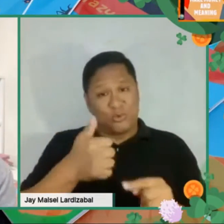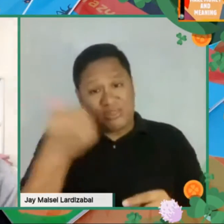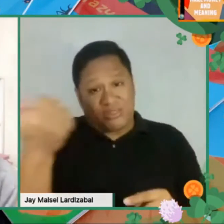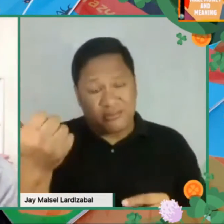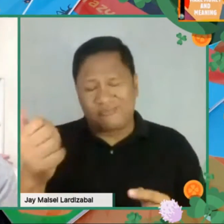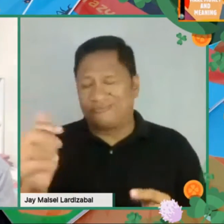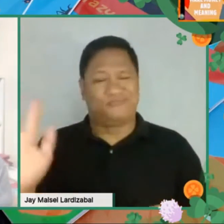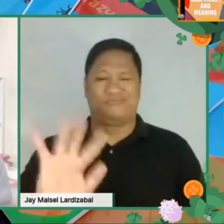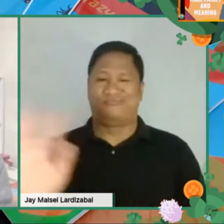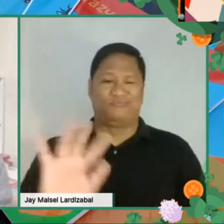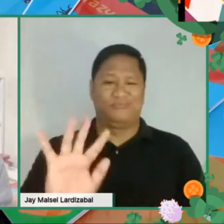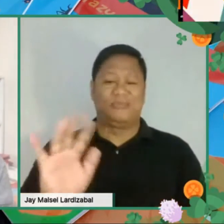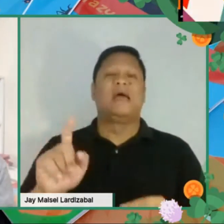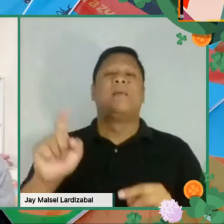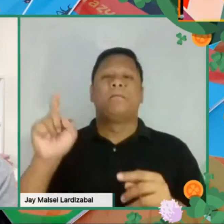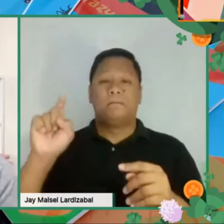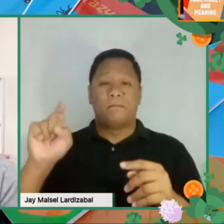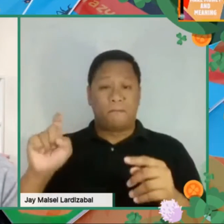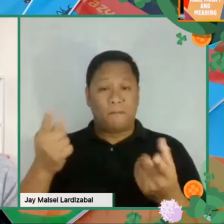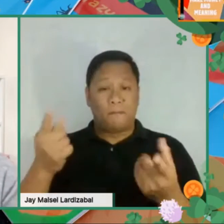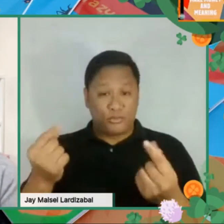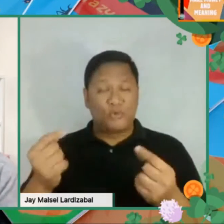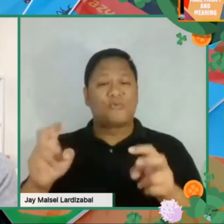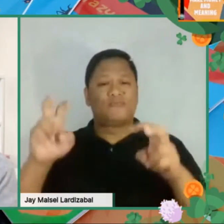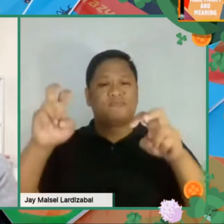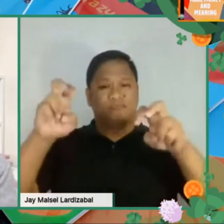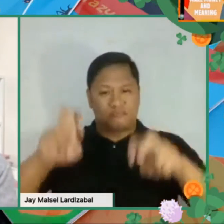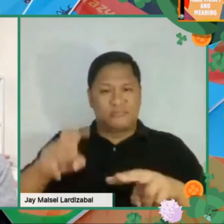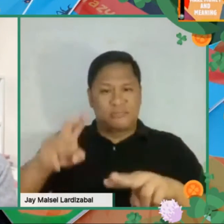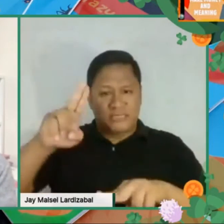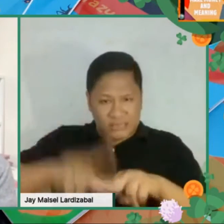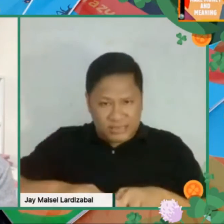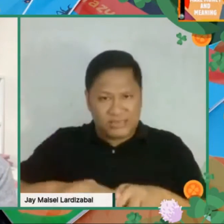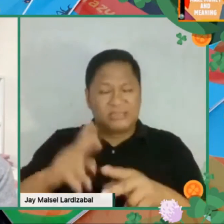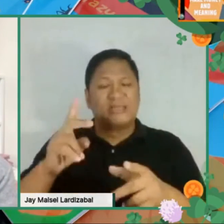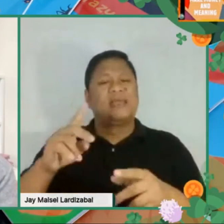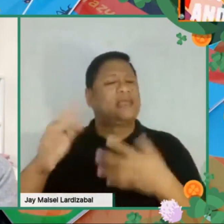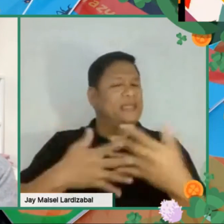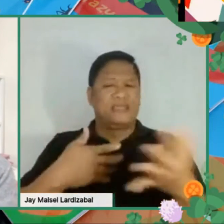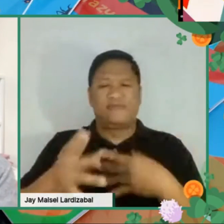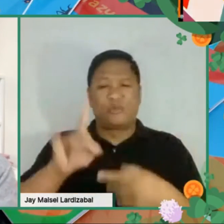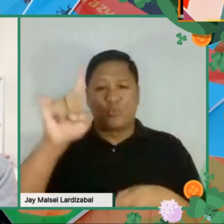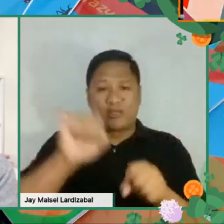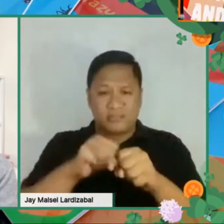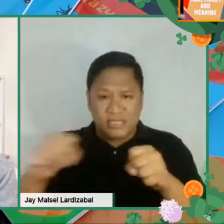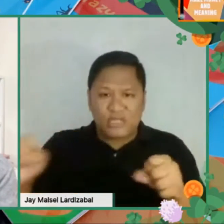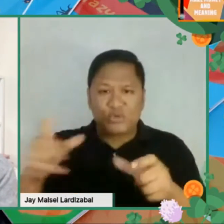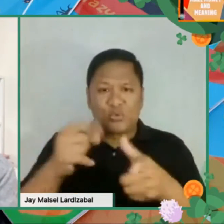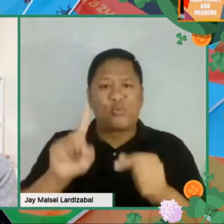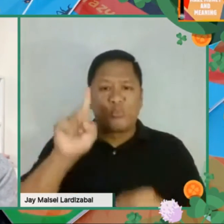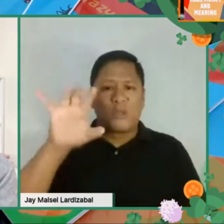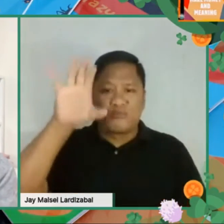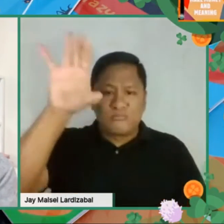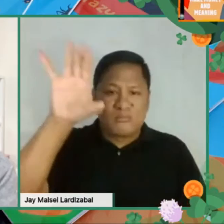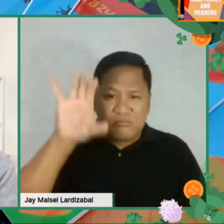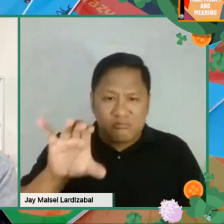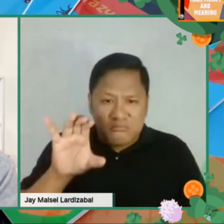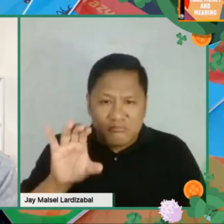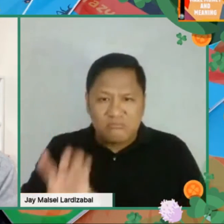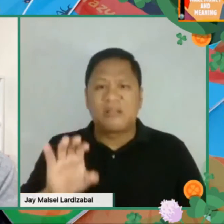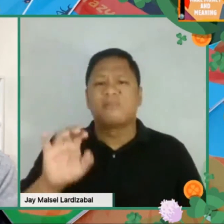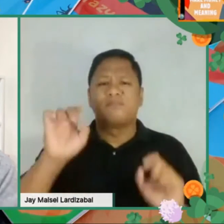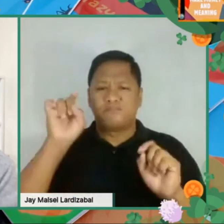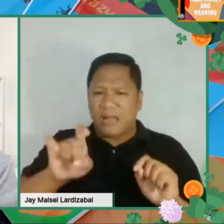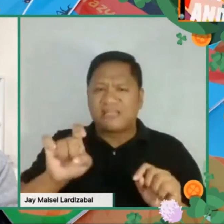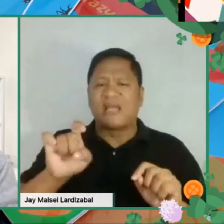sit down and write. Kahit one sentence, one paragraph. Just write. And